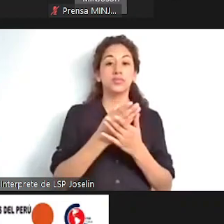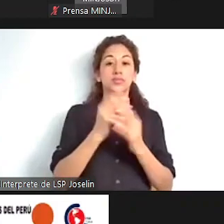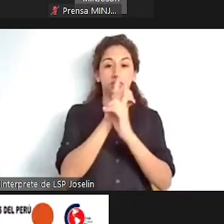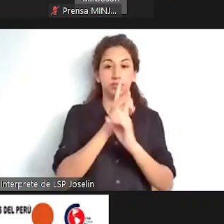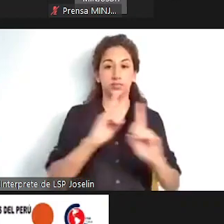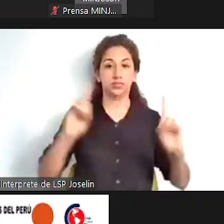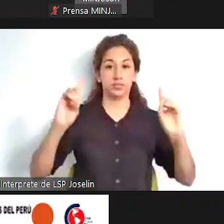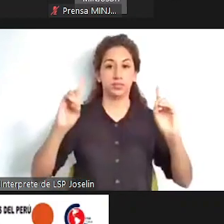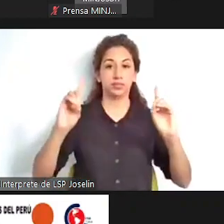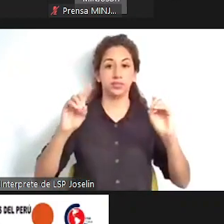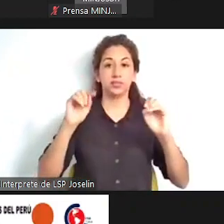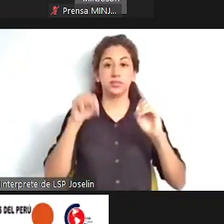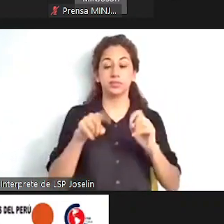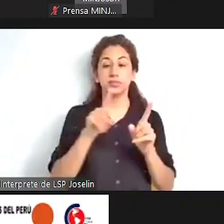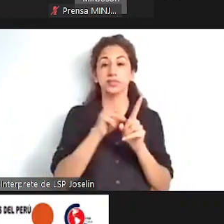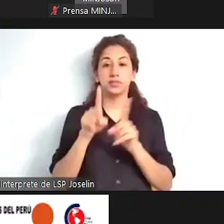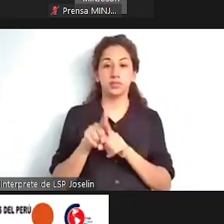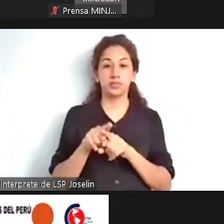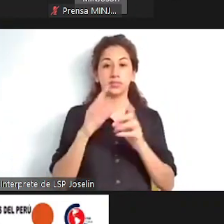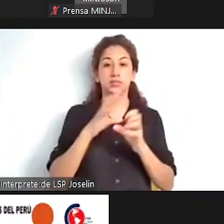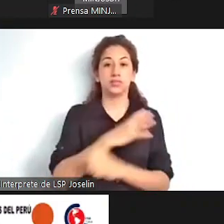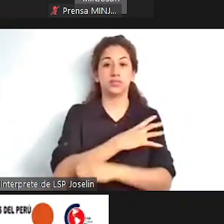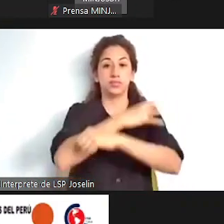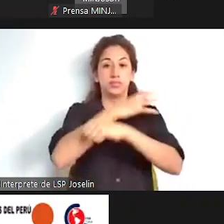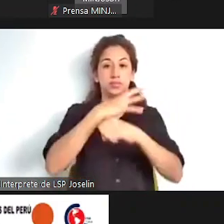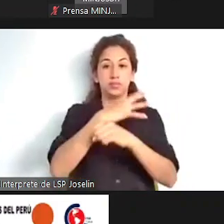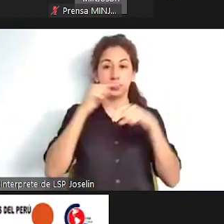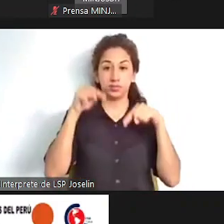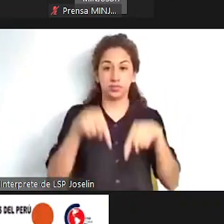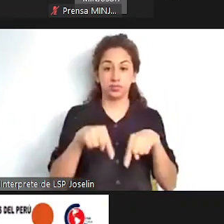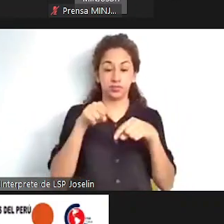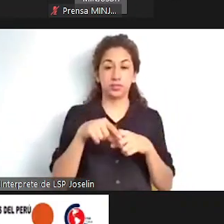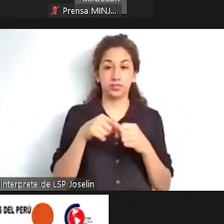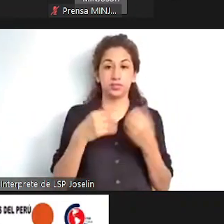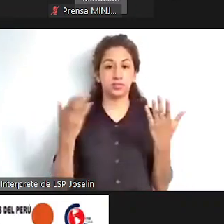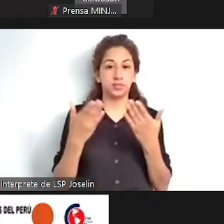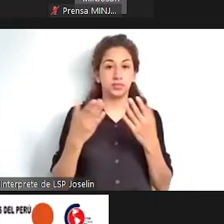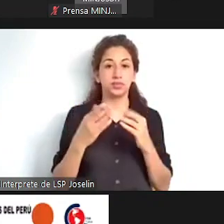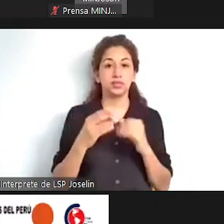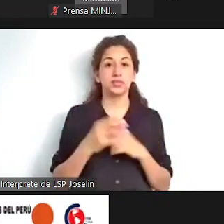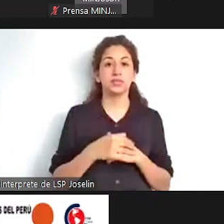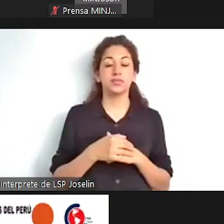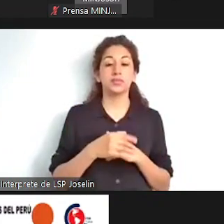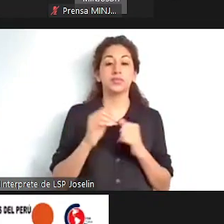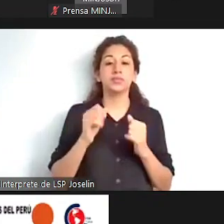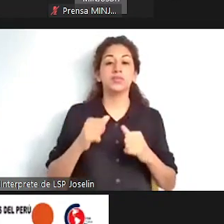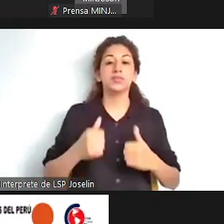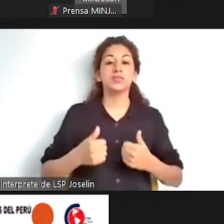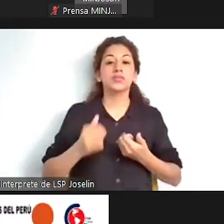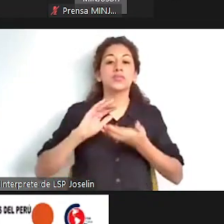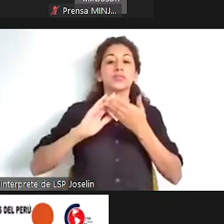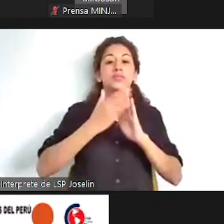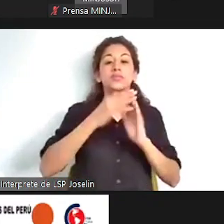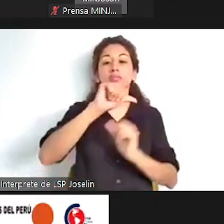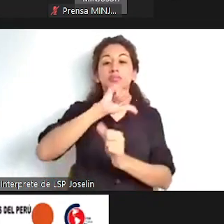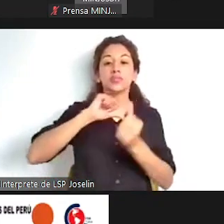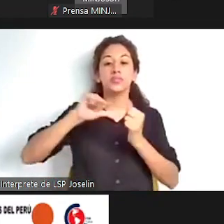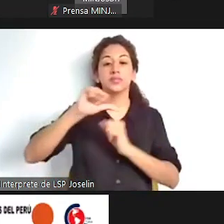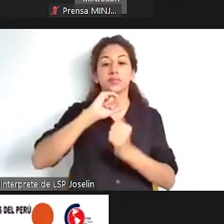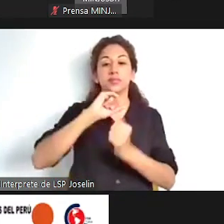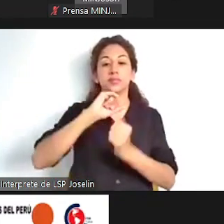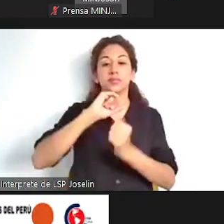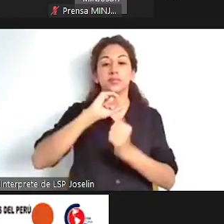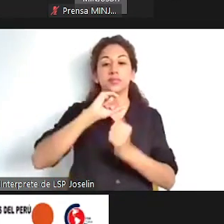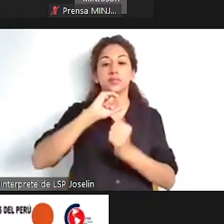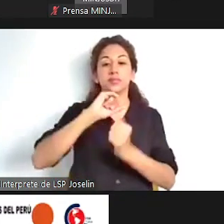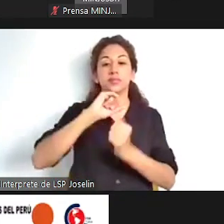is the basis of democracy and the strengthening of this tool that helps us to all live in peace and